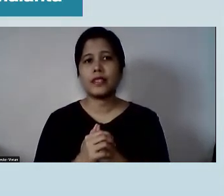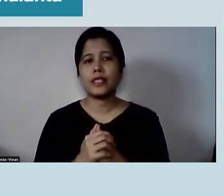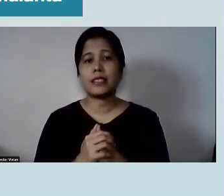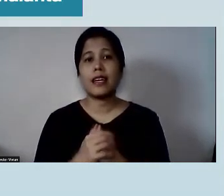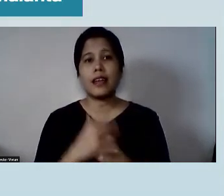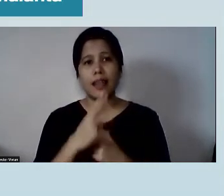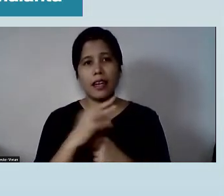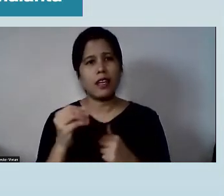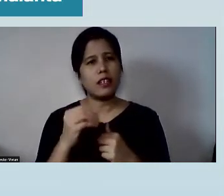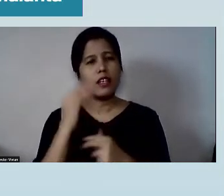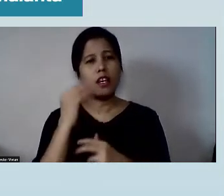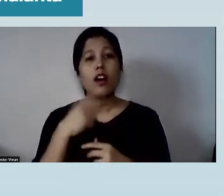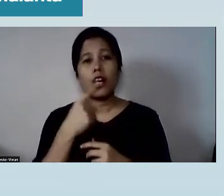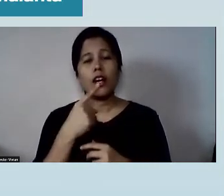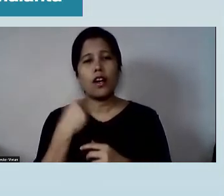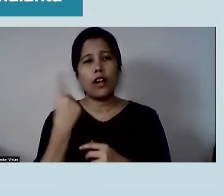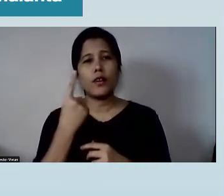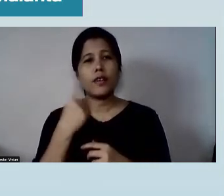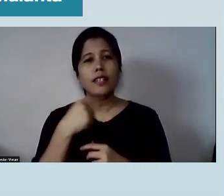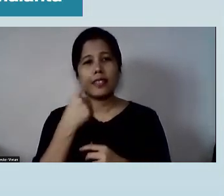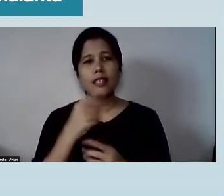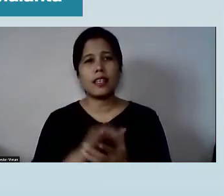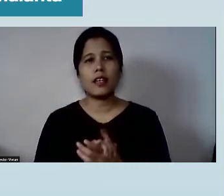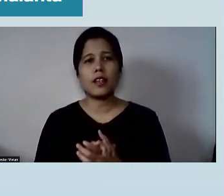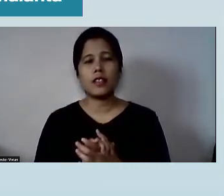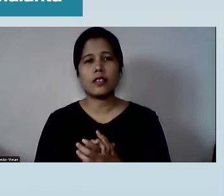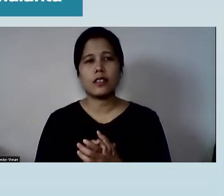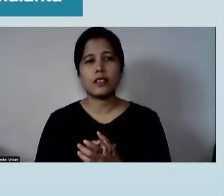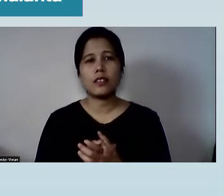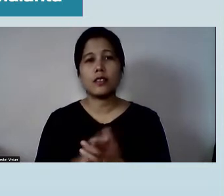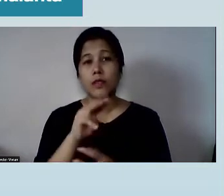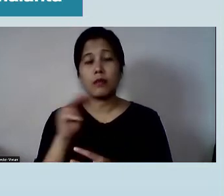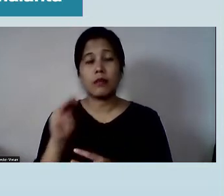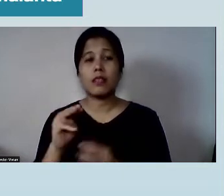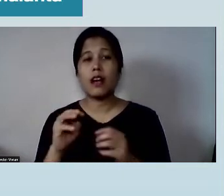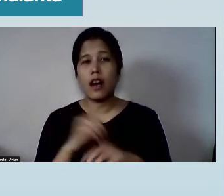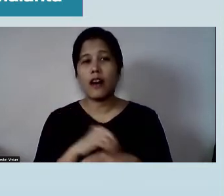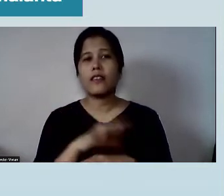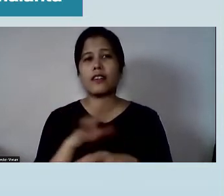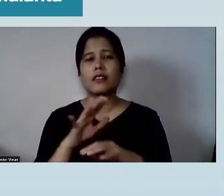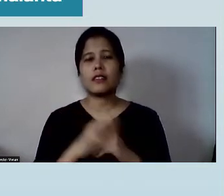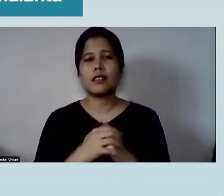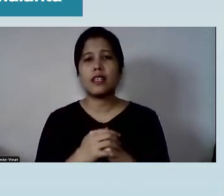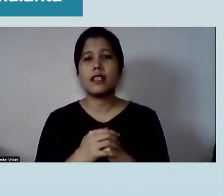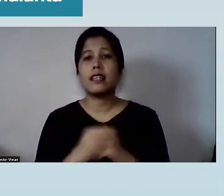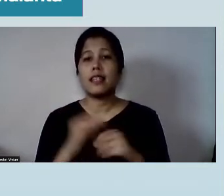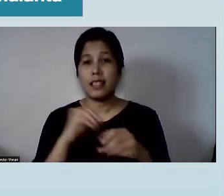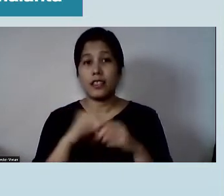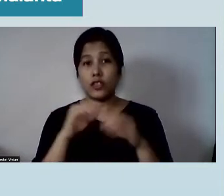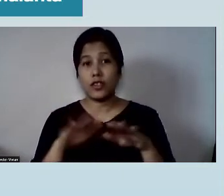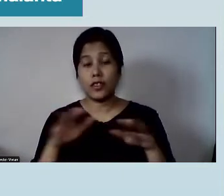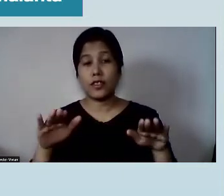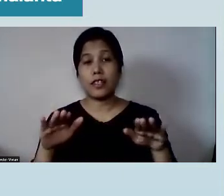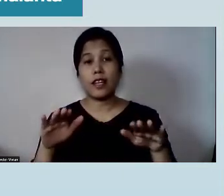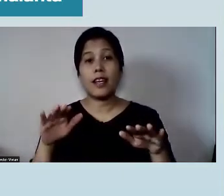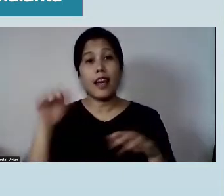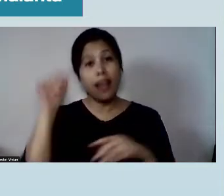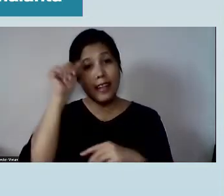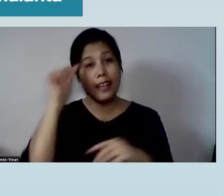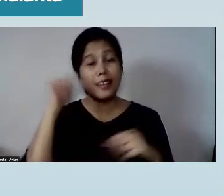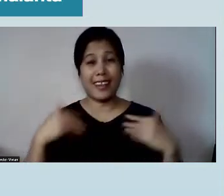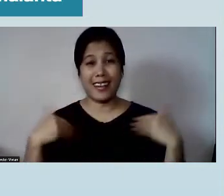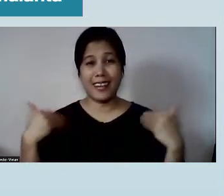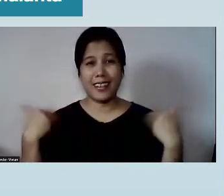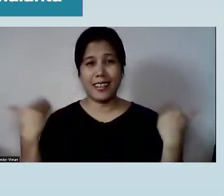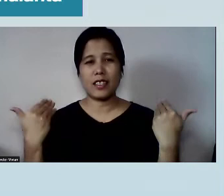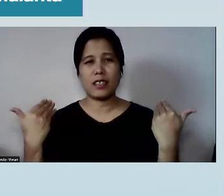And as we always say, a multimodal treatment approach is considered the most effective in children and adolescents, even adults with